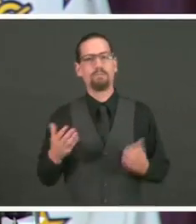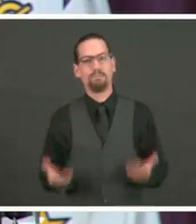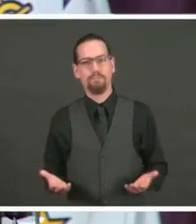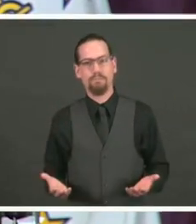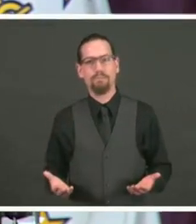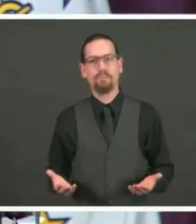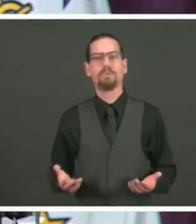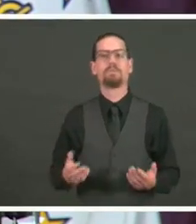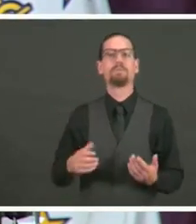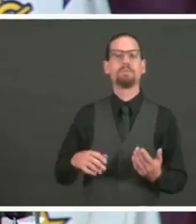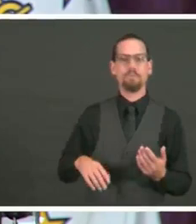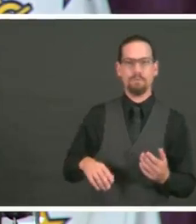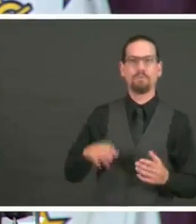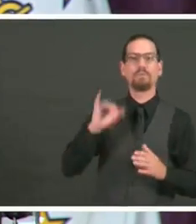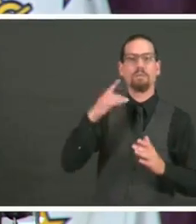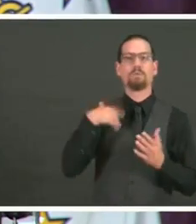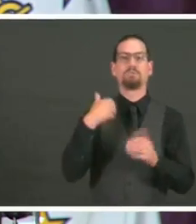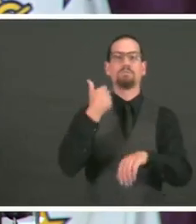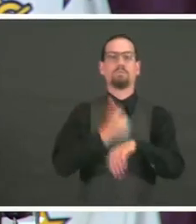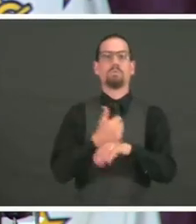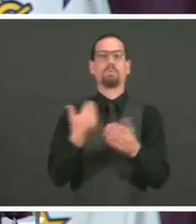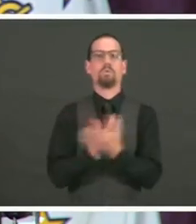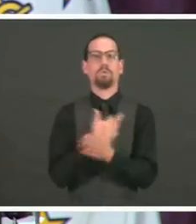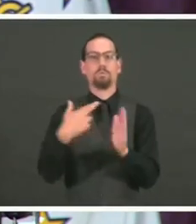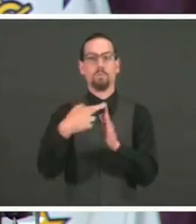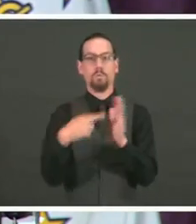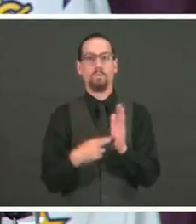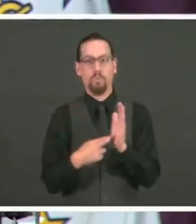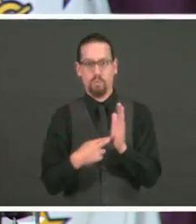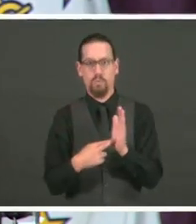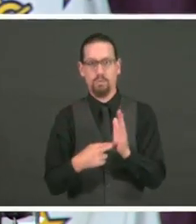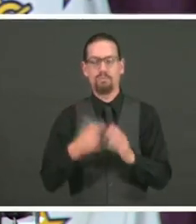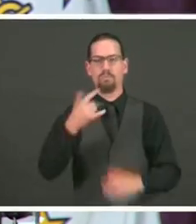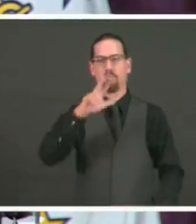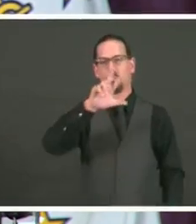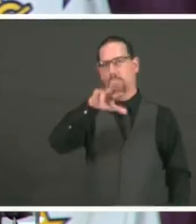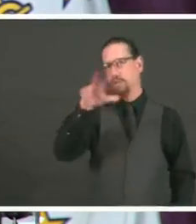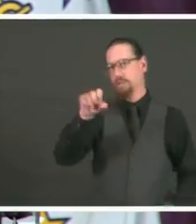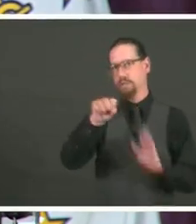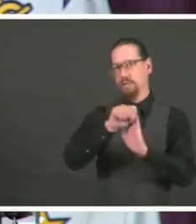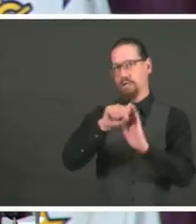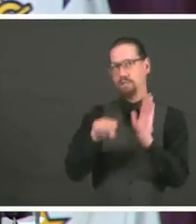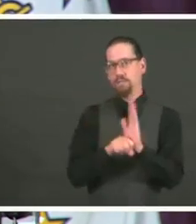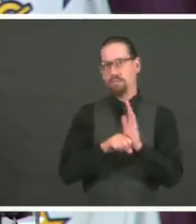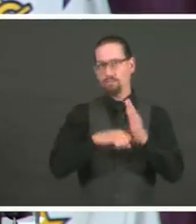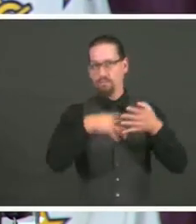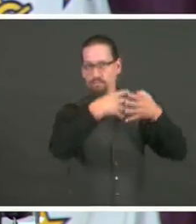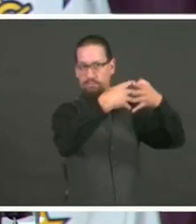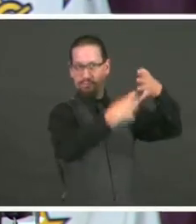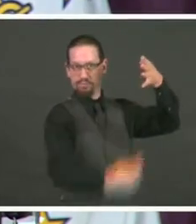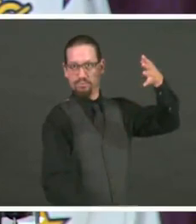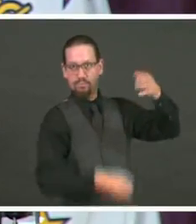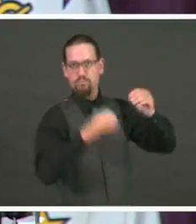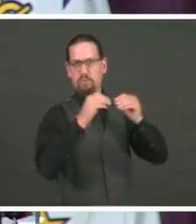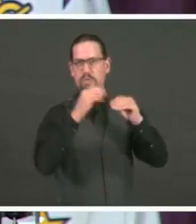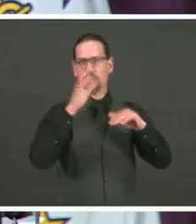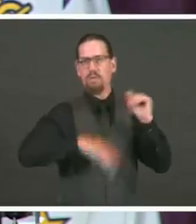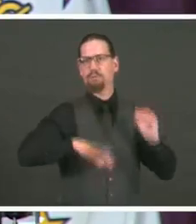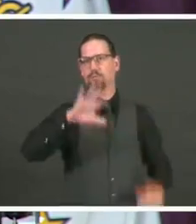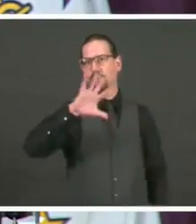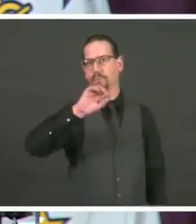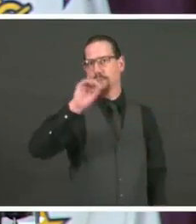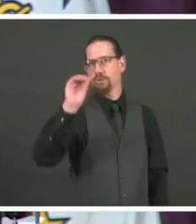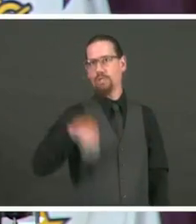country with a percent positive rate of greater than 5%, or any Rhode Islander who travels to one of those